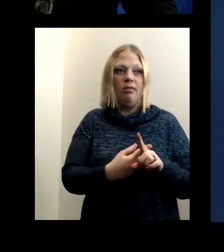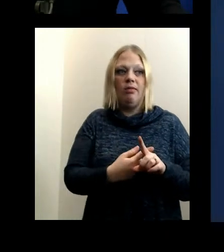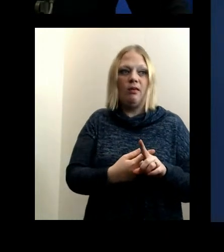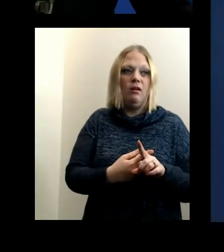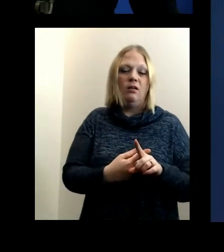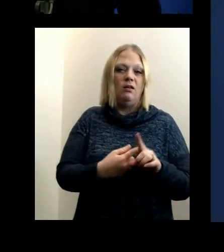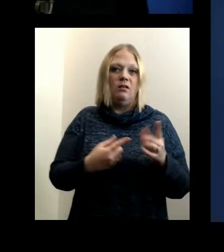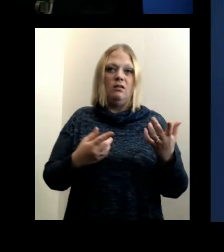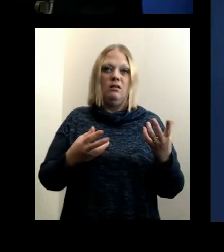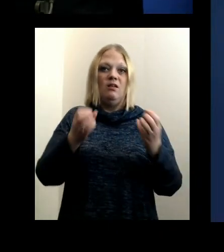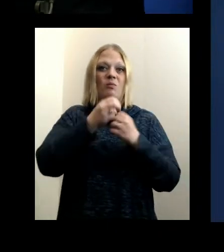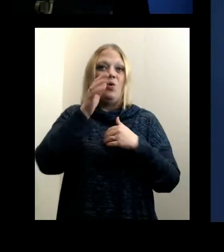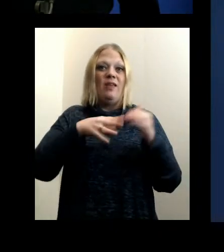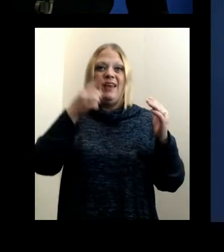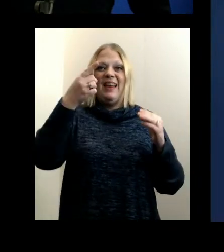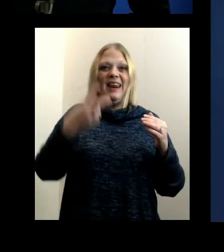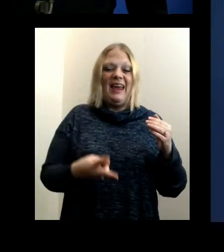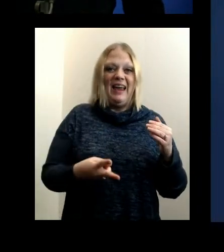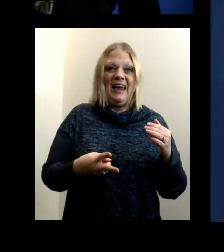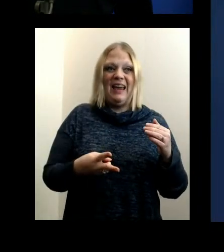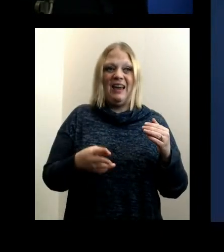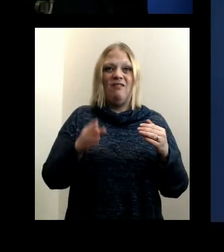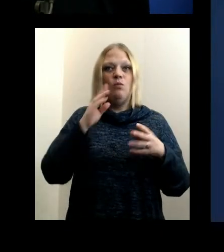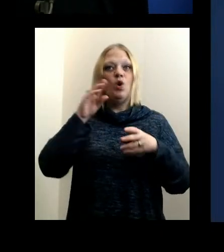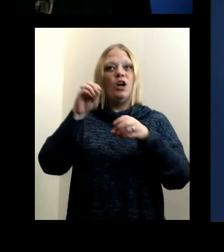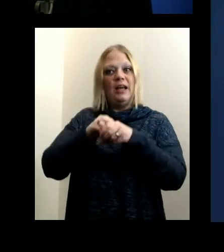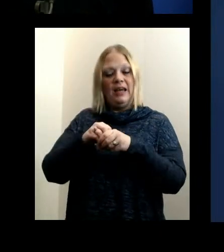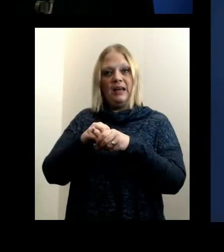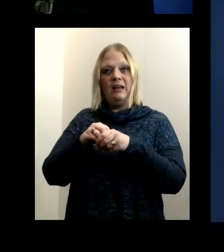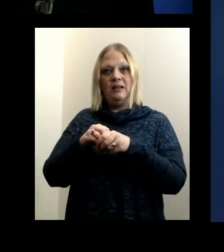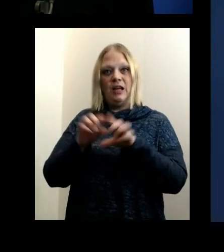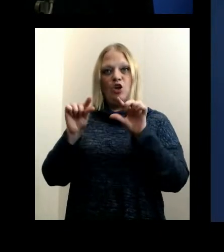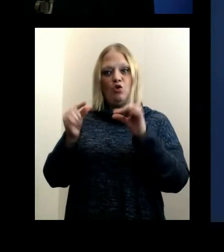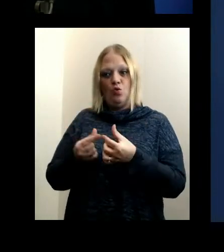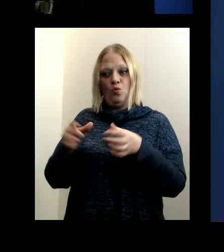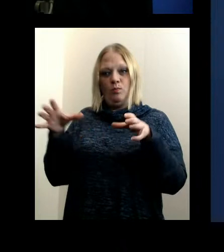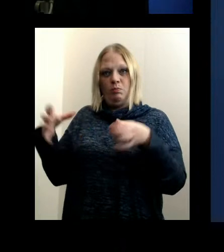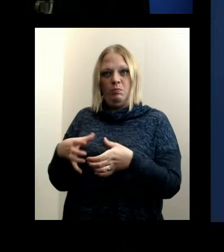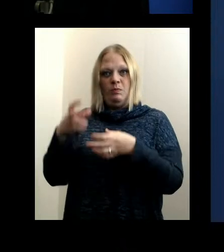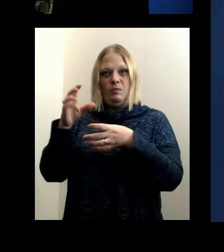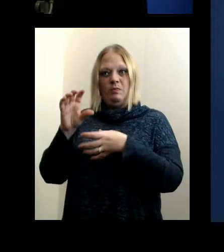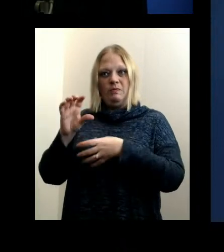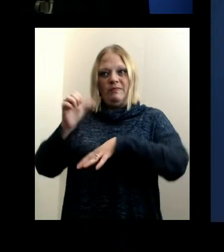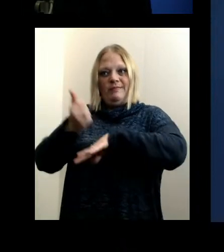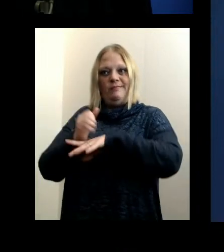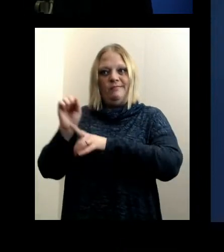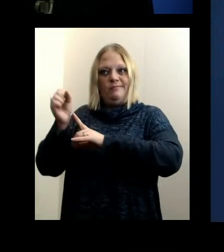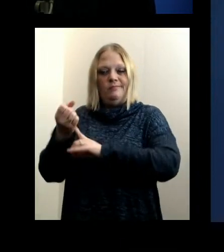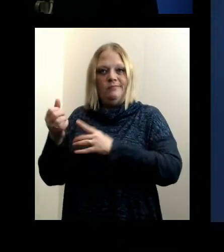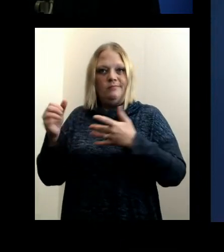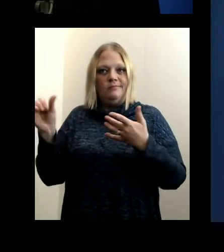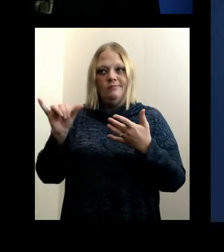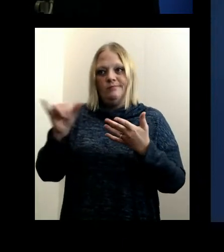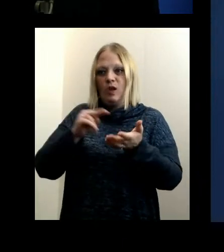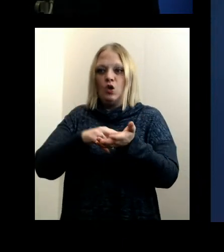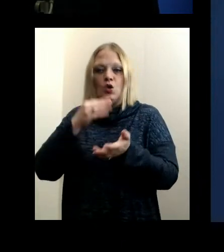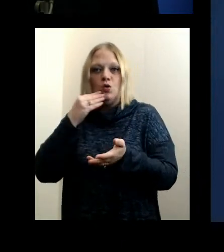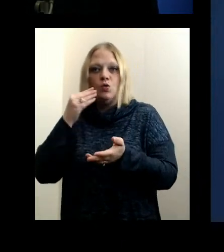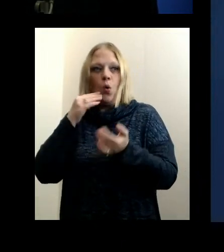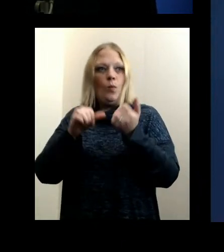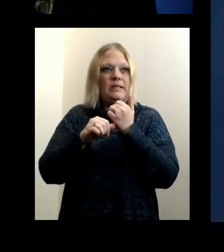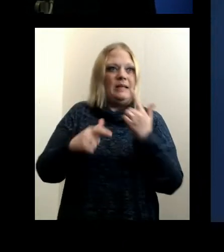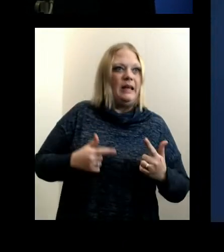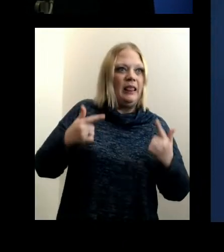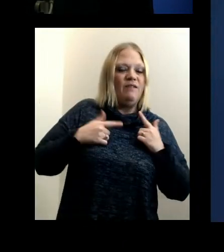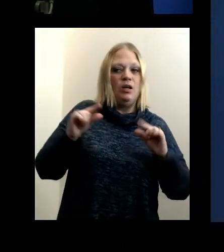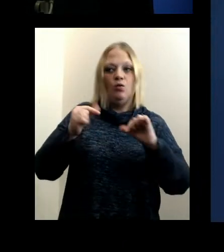more than half of these deaths were in congregate care settings, but not everybody was in a congregate care setting like a nursing home or an assisted living facility.